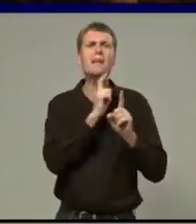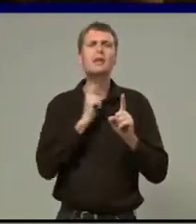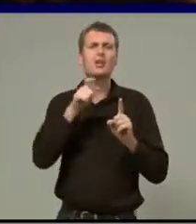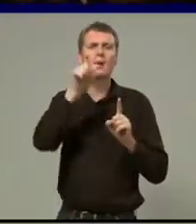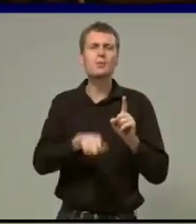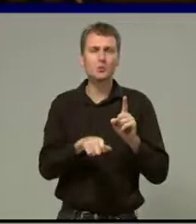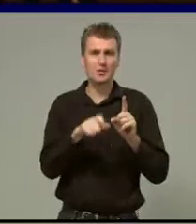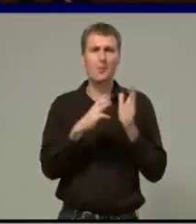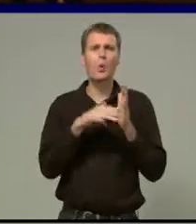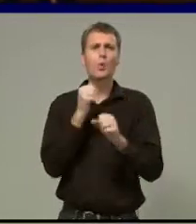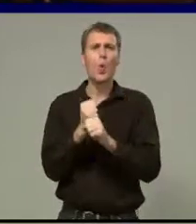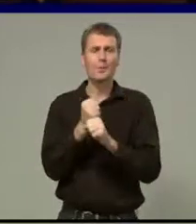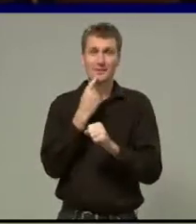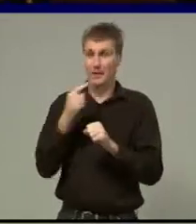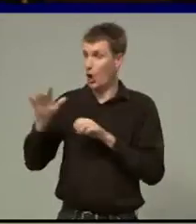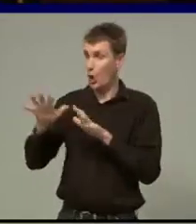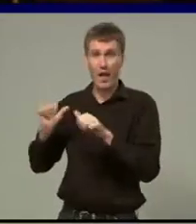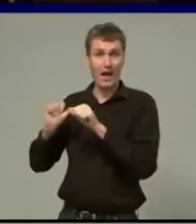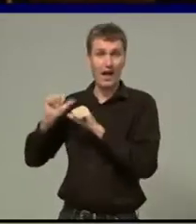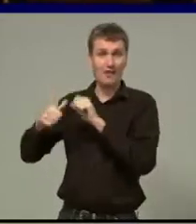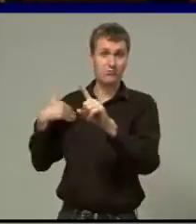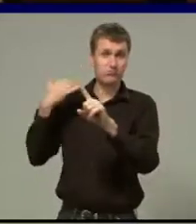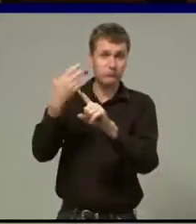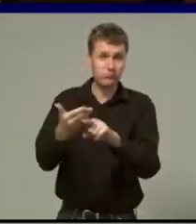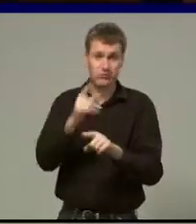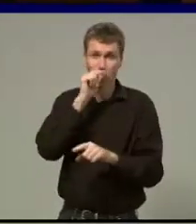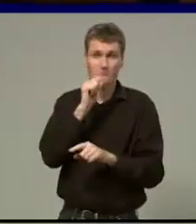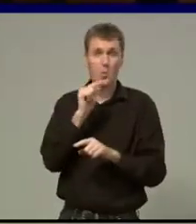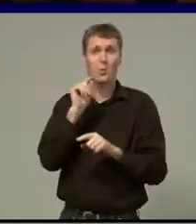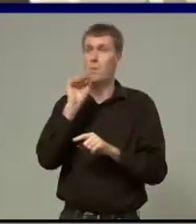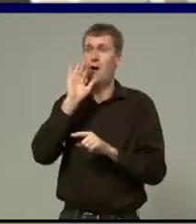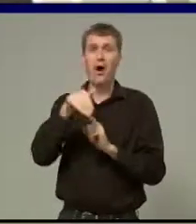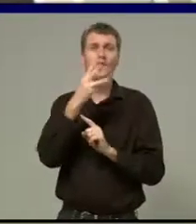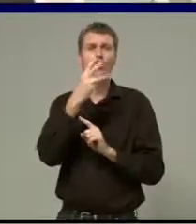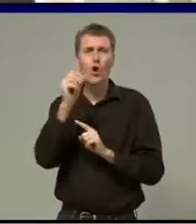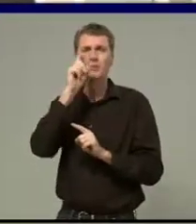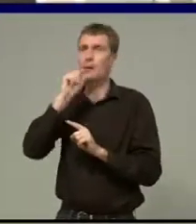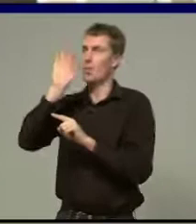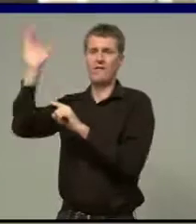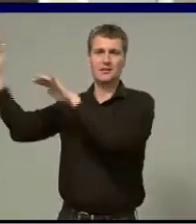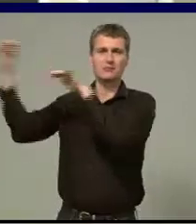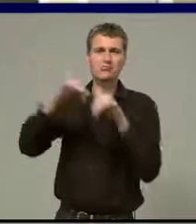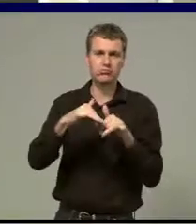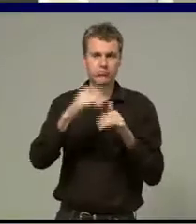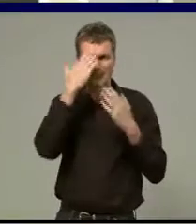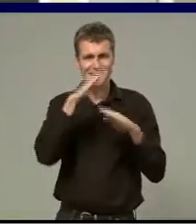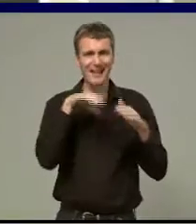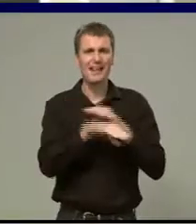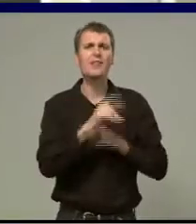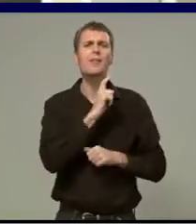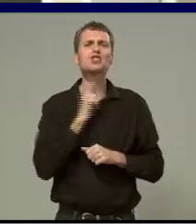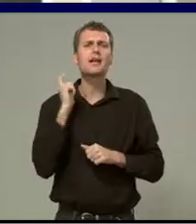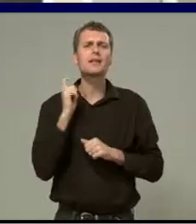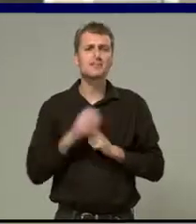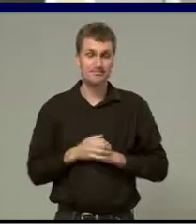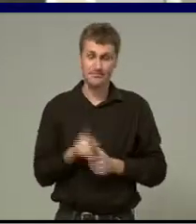earthquakes, maybe as many as 30 overseas migrants have taken shelter at the mission. And sometimes people are not that well prepared